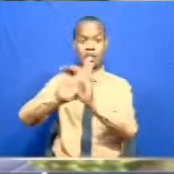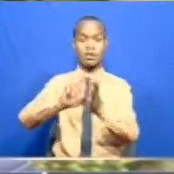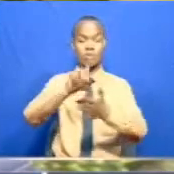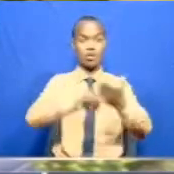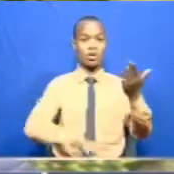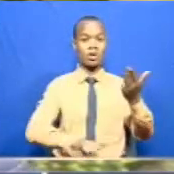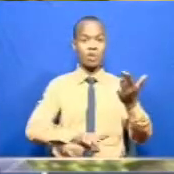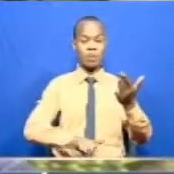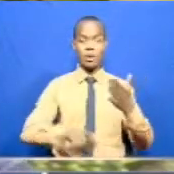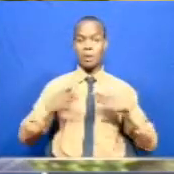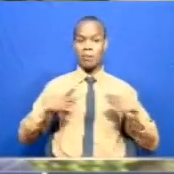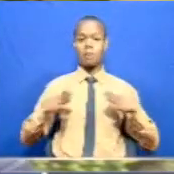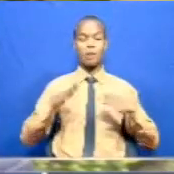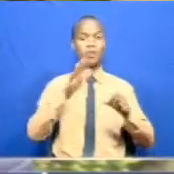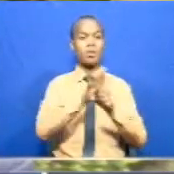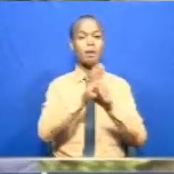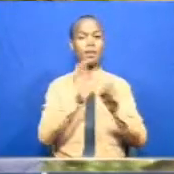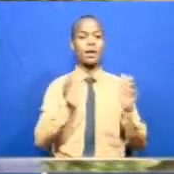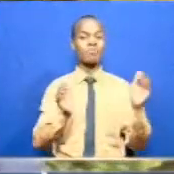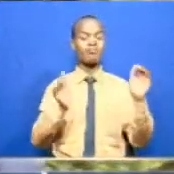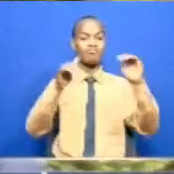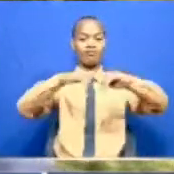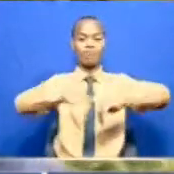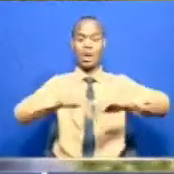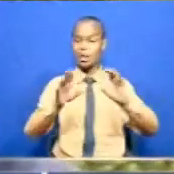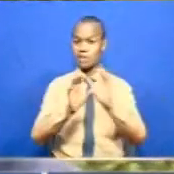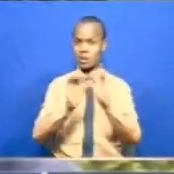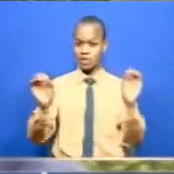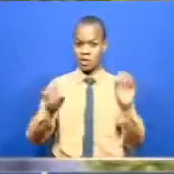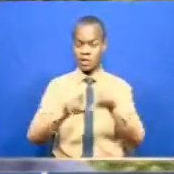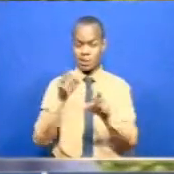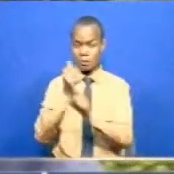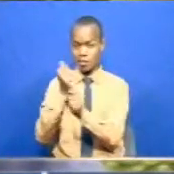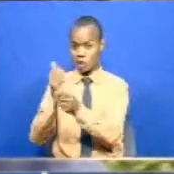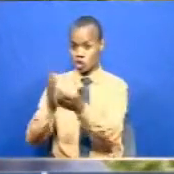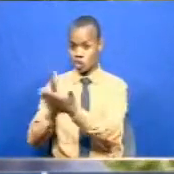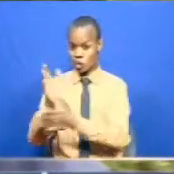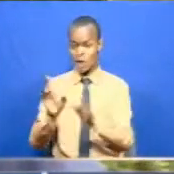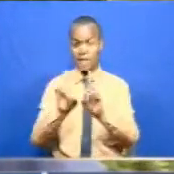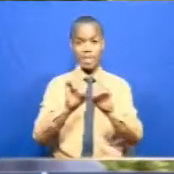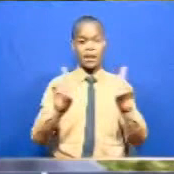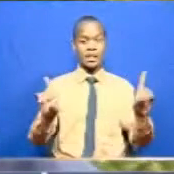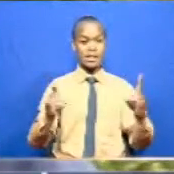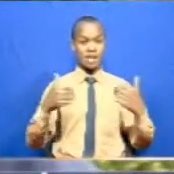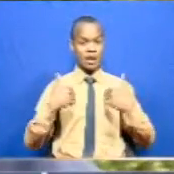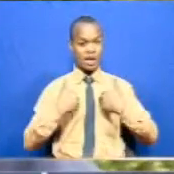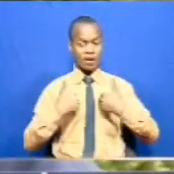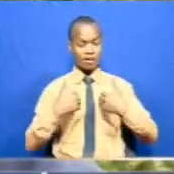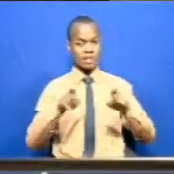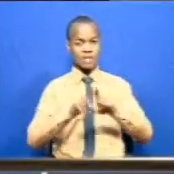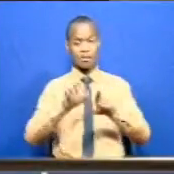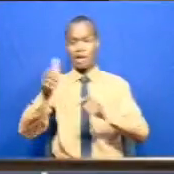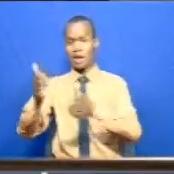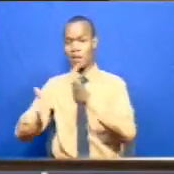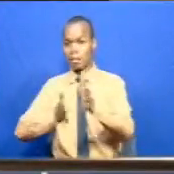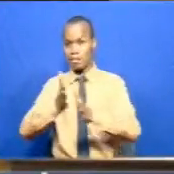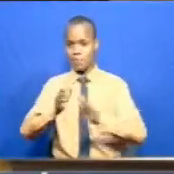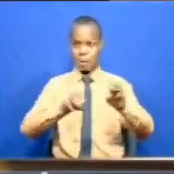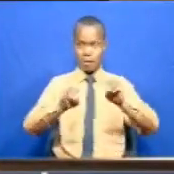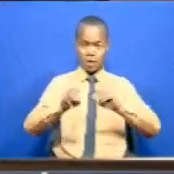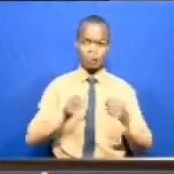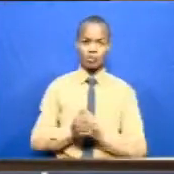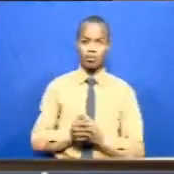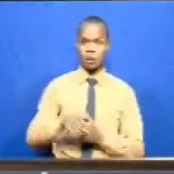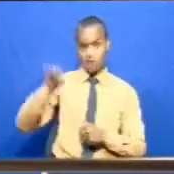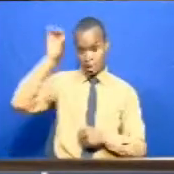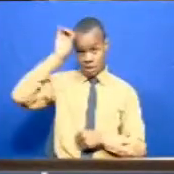people into the courts, maintaining social distance, and other local arrangements that has been put in place by the court. The Kiambu Law Court,